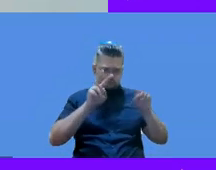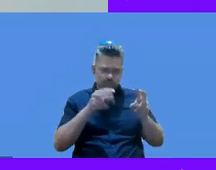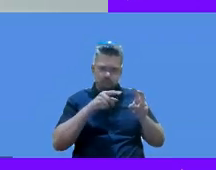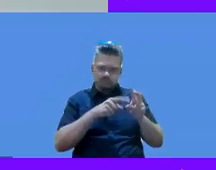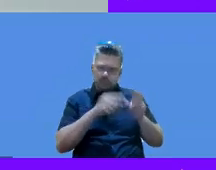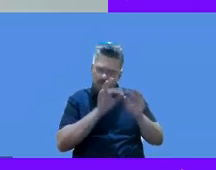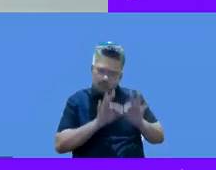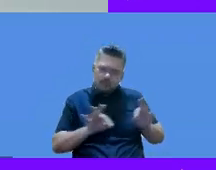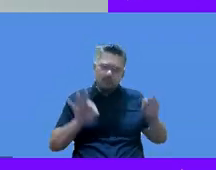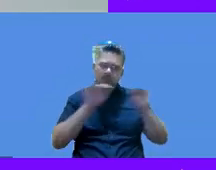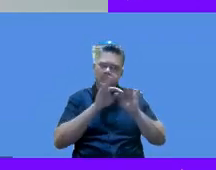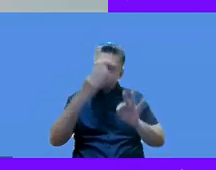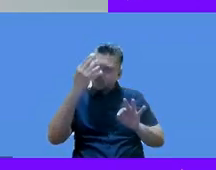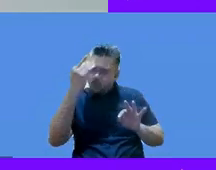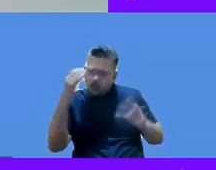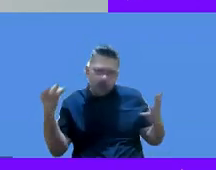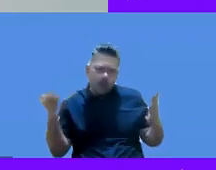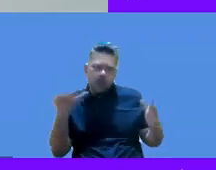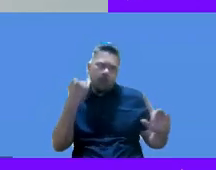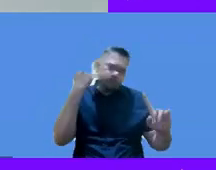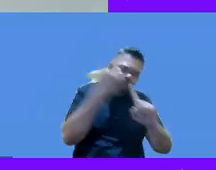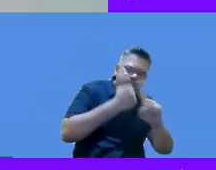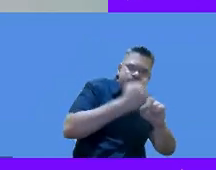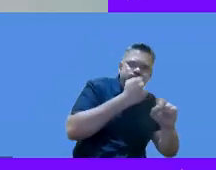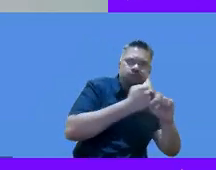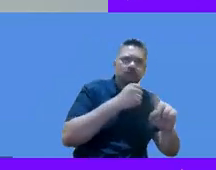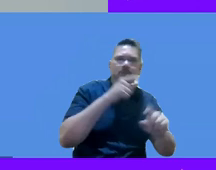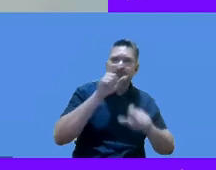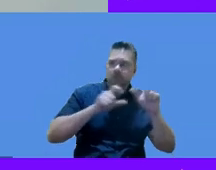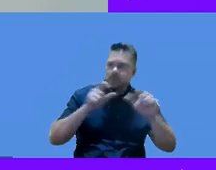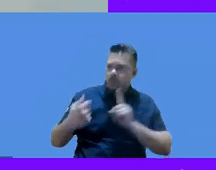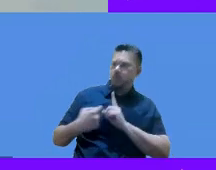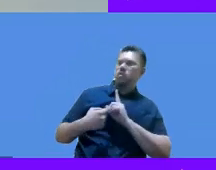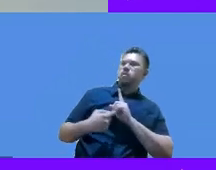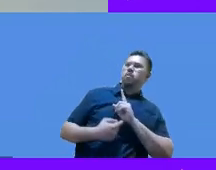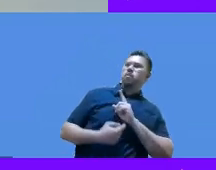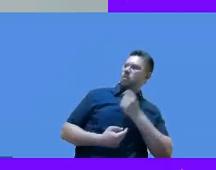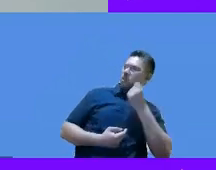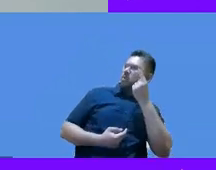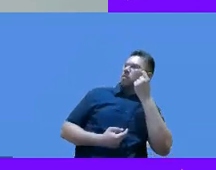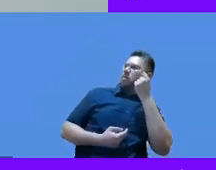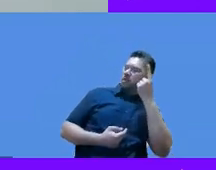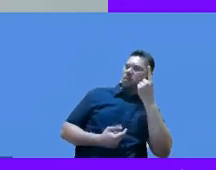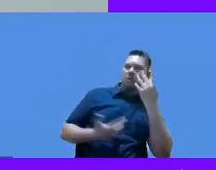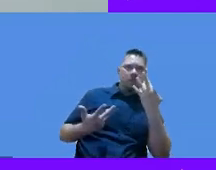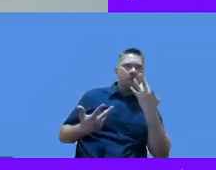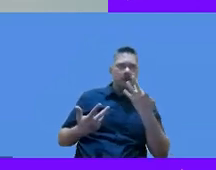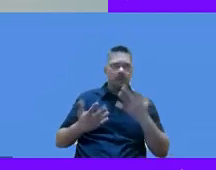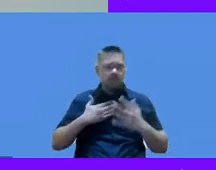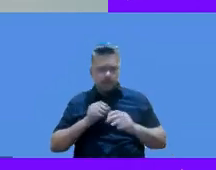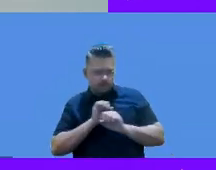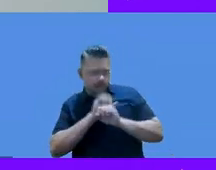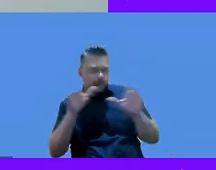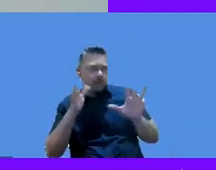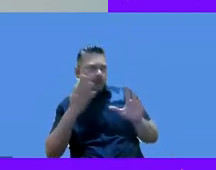and decision makers on this platform. You must have a clear idea on what you are trying to achieve and identify clear issues